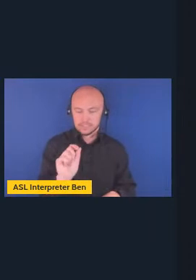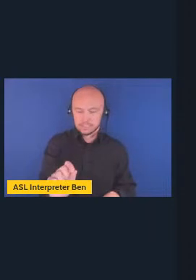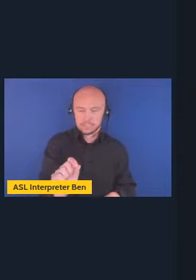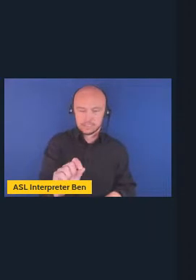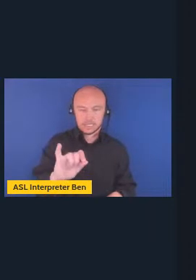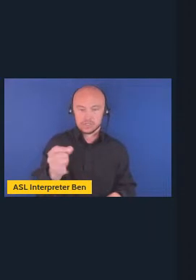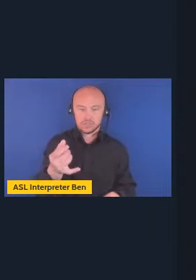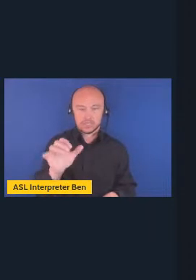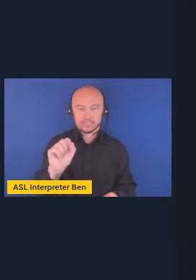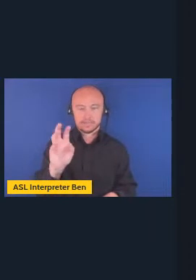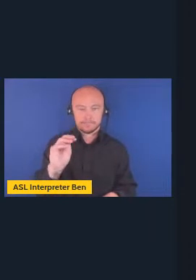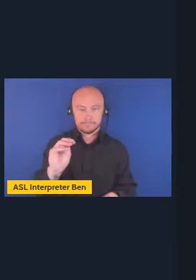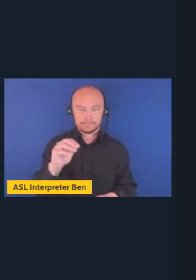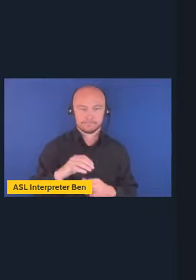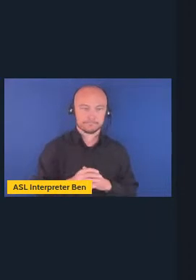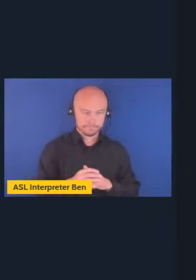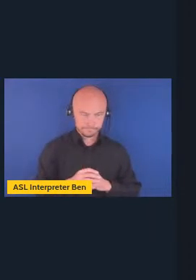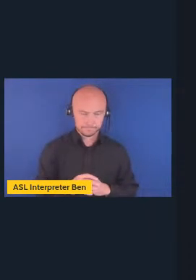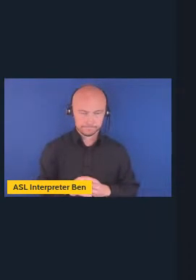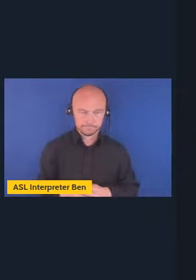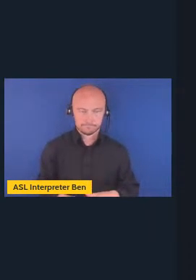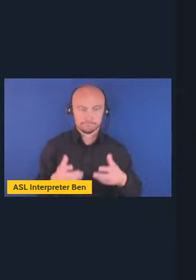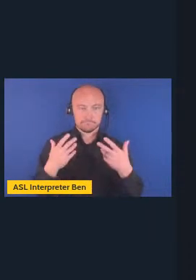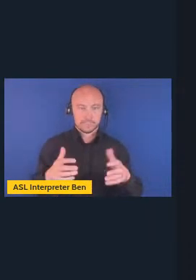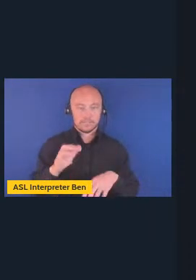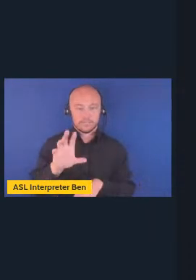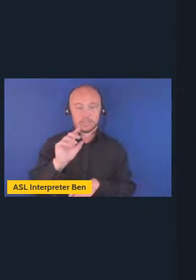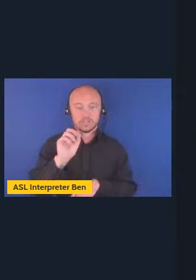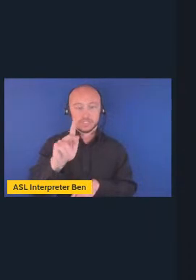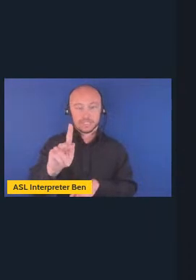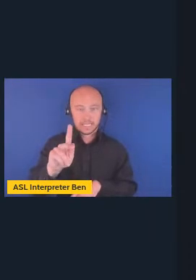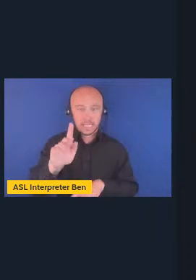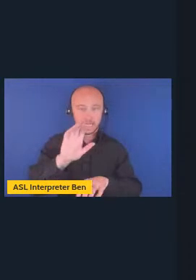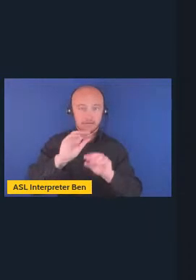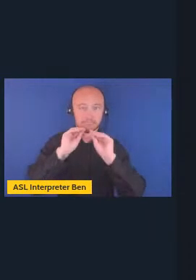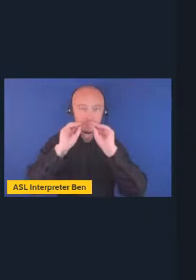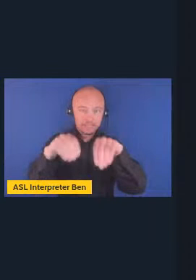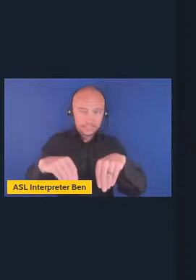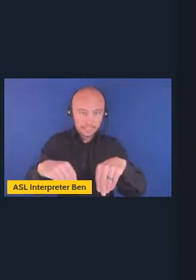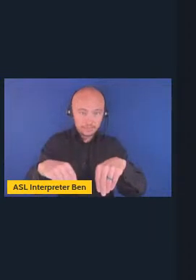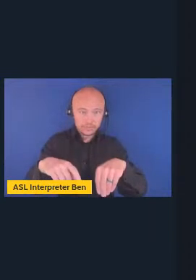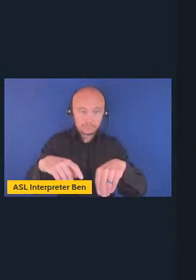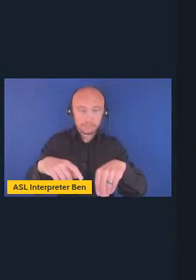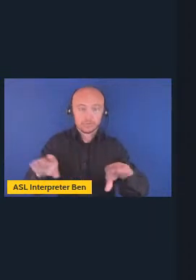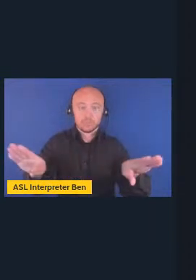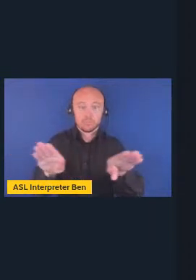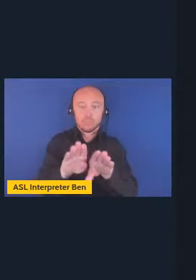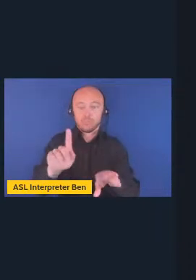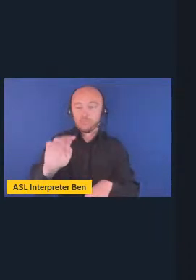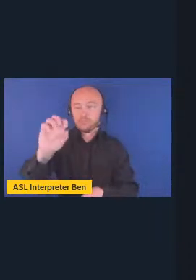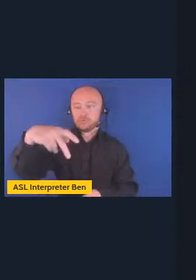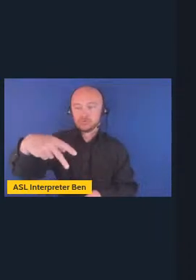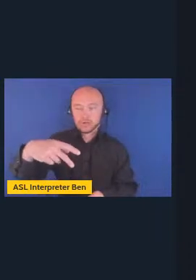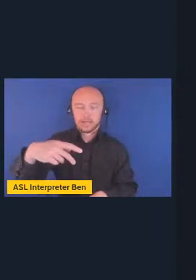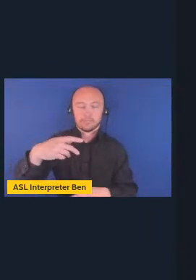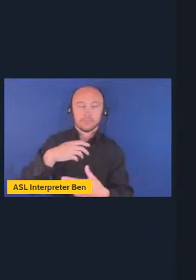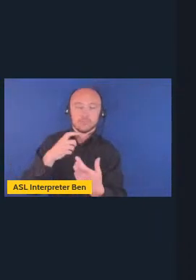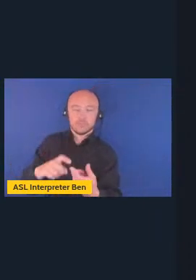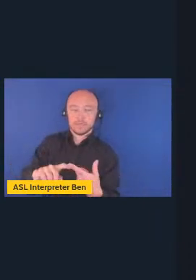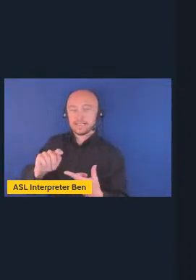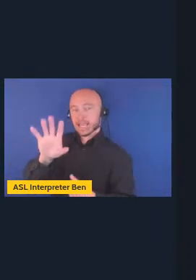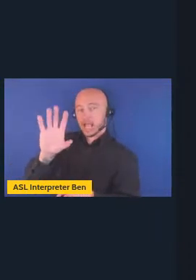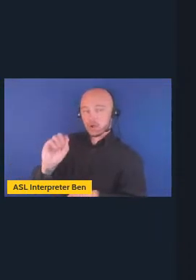package.json file. After CDK installation, we need to bootstrap AWS account